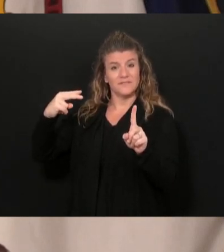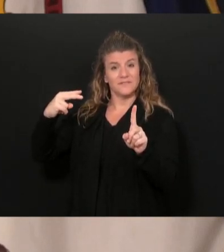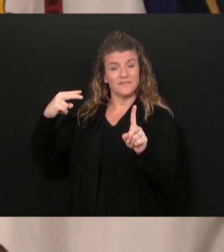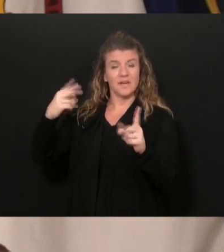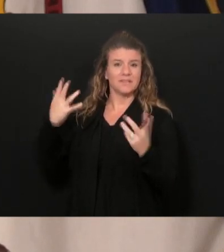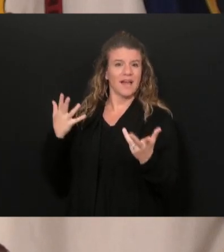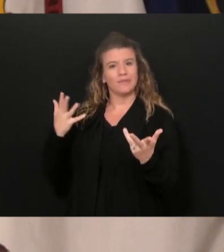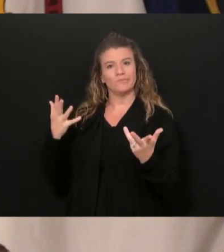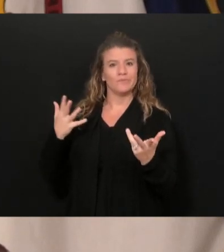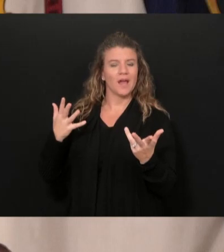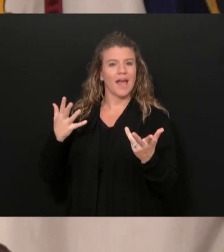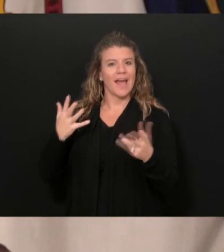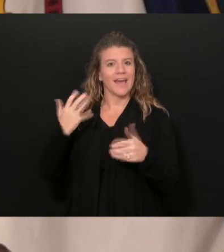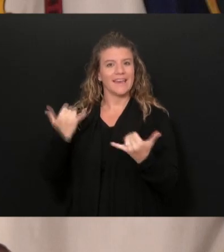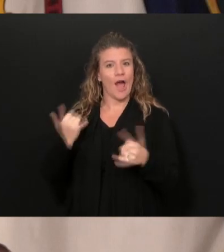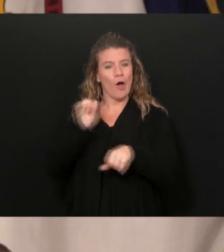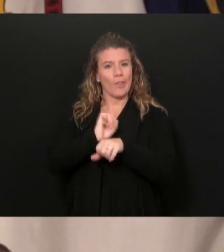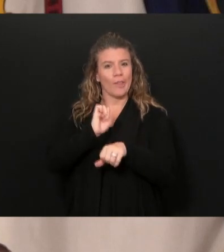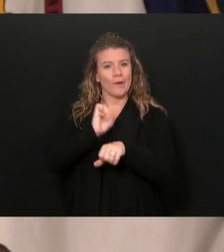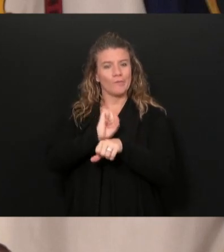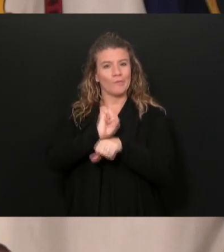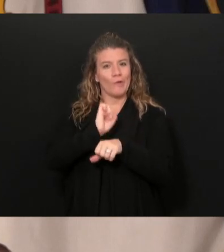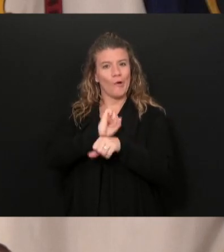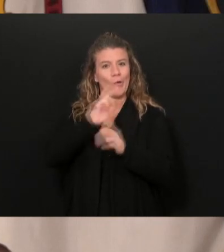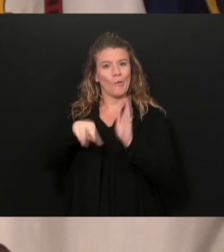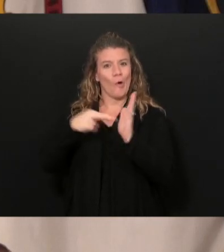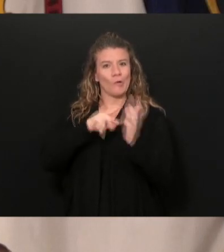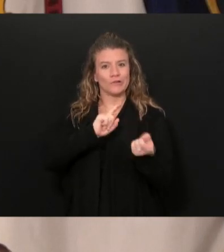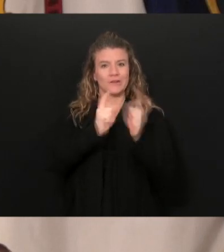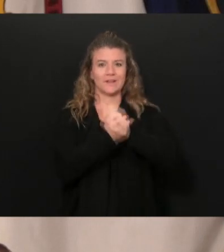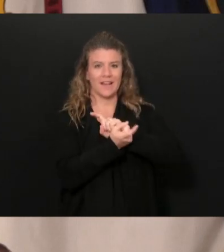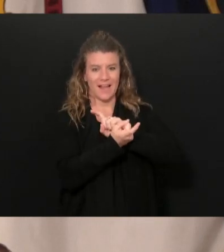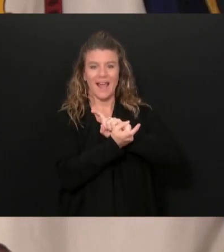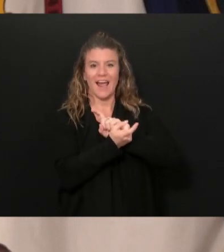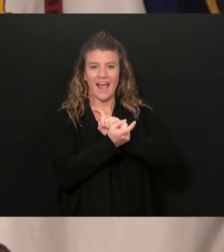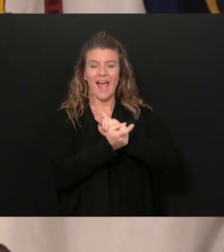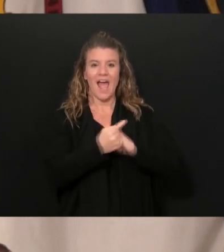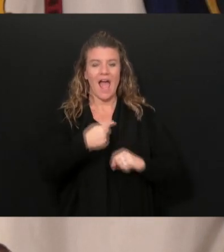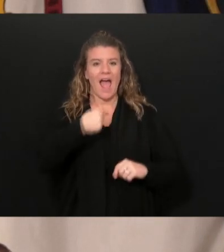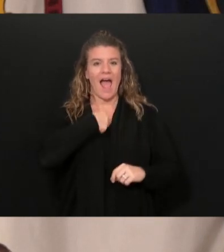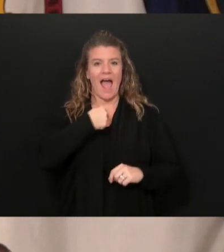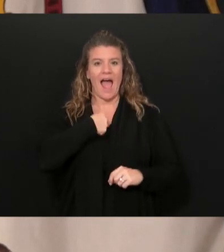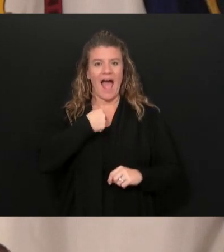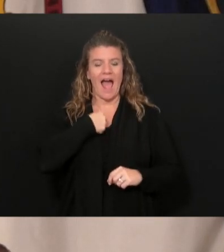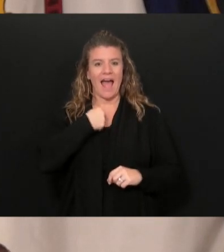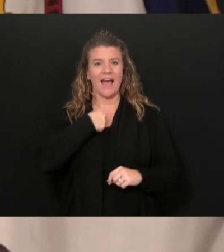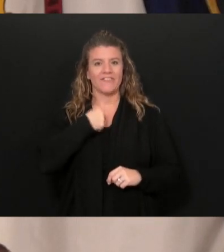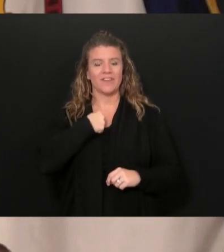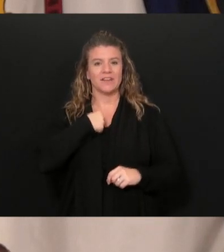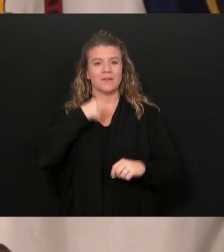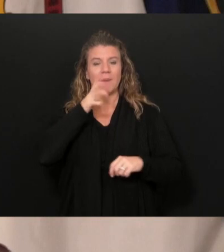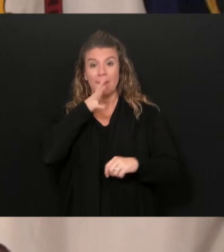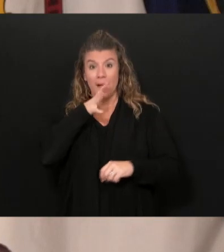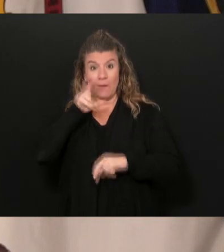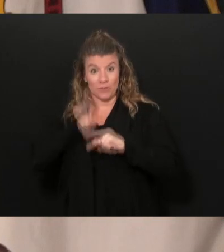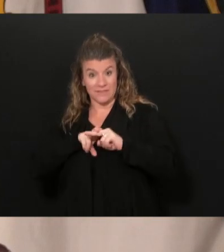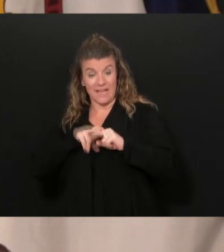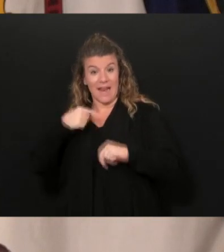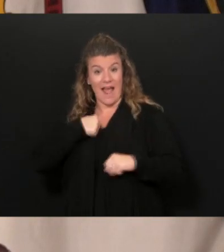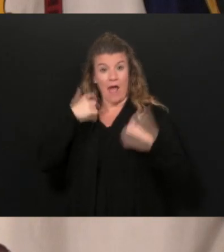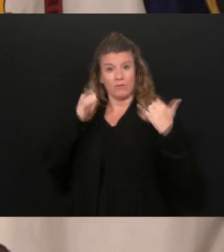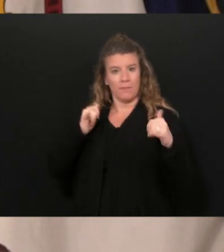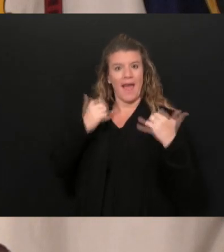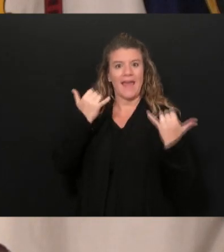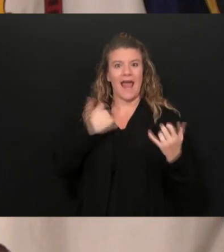kind of a role reversal, I would have been playing and my mom would have been sitting, but I've been sitting and watching my children